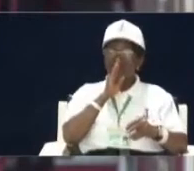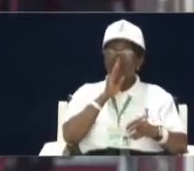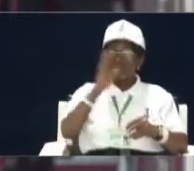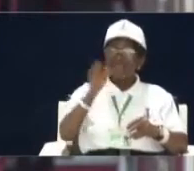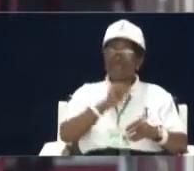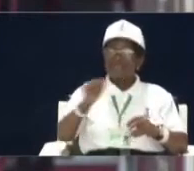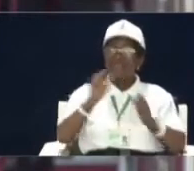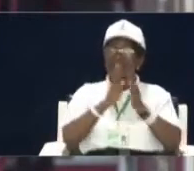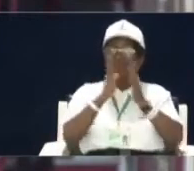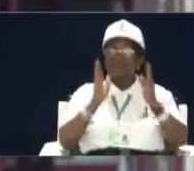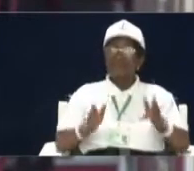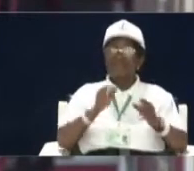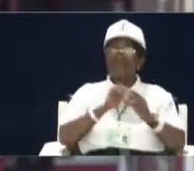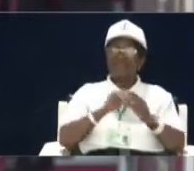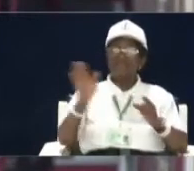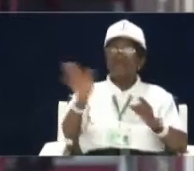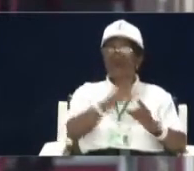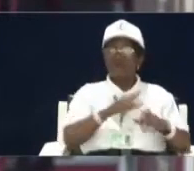answered.